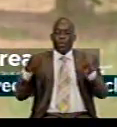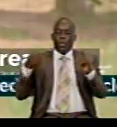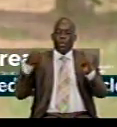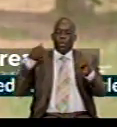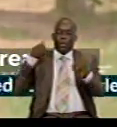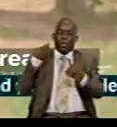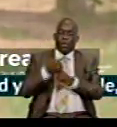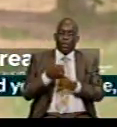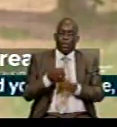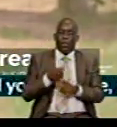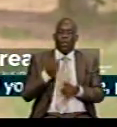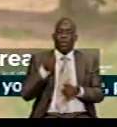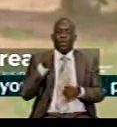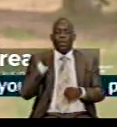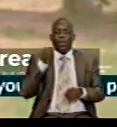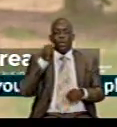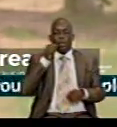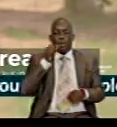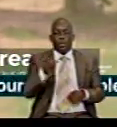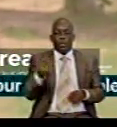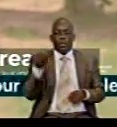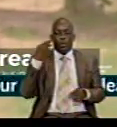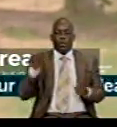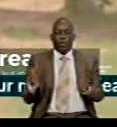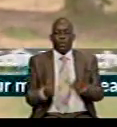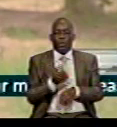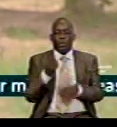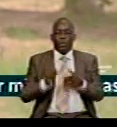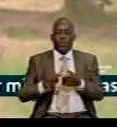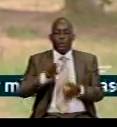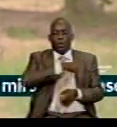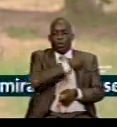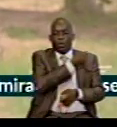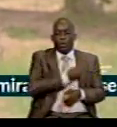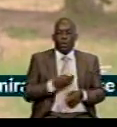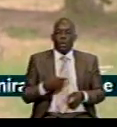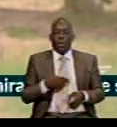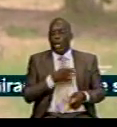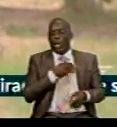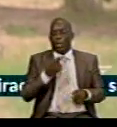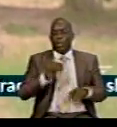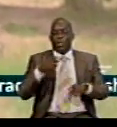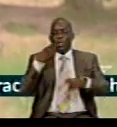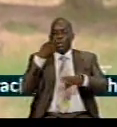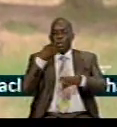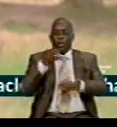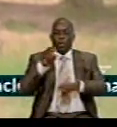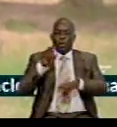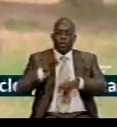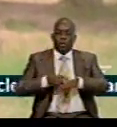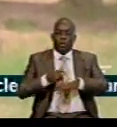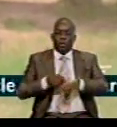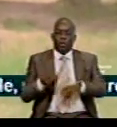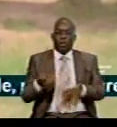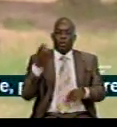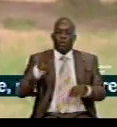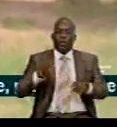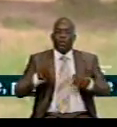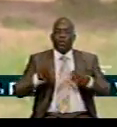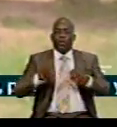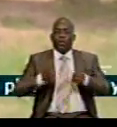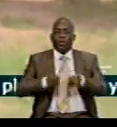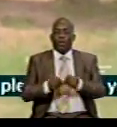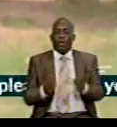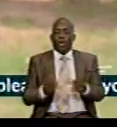hospital. It was fracture. So I've been having this problem. After the treatment,